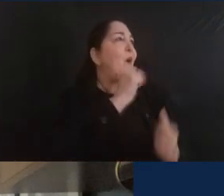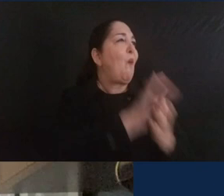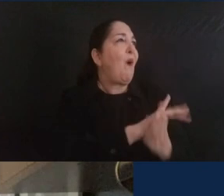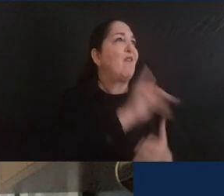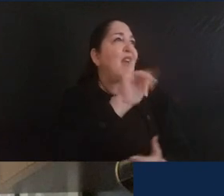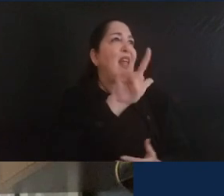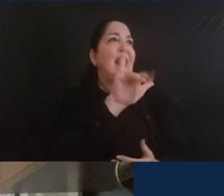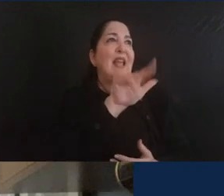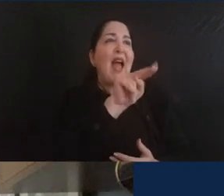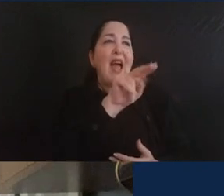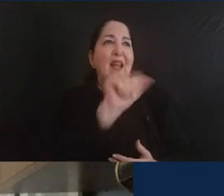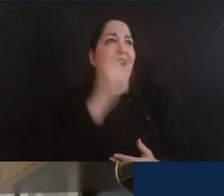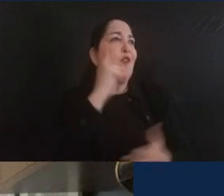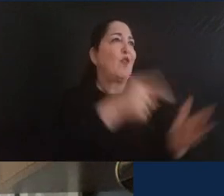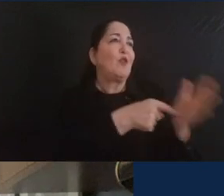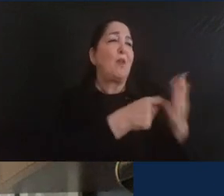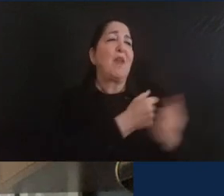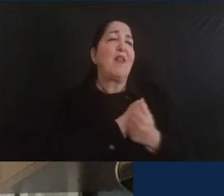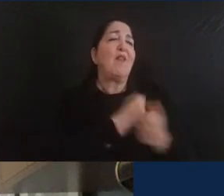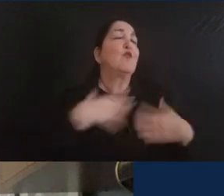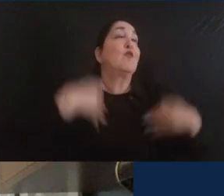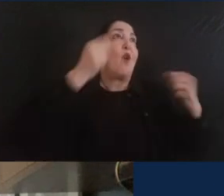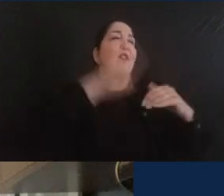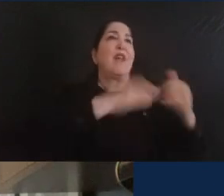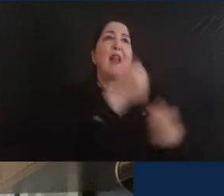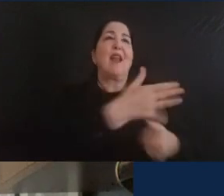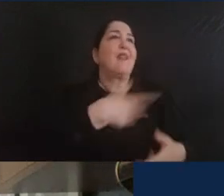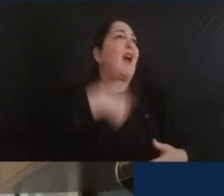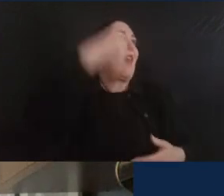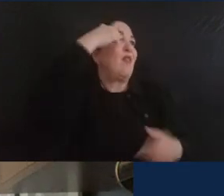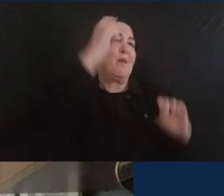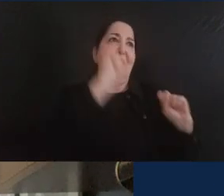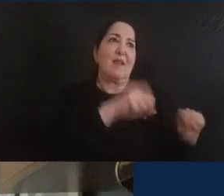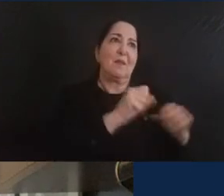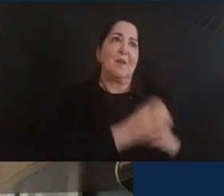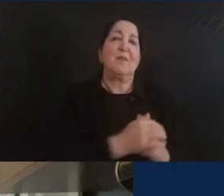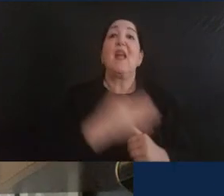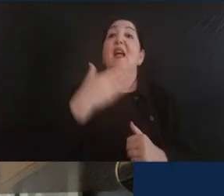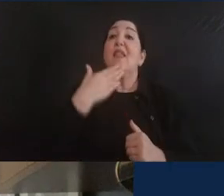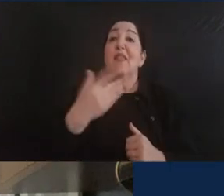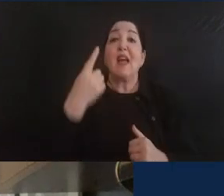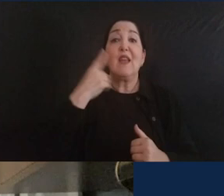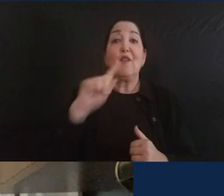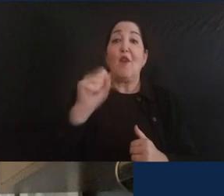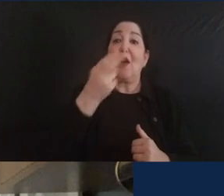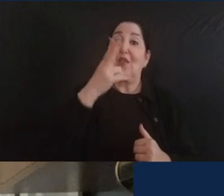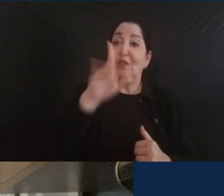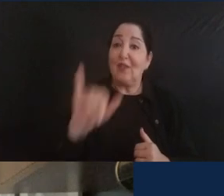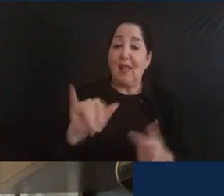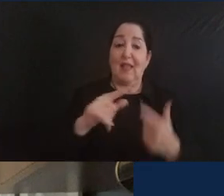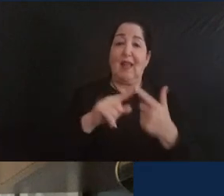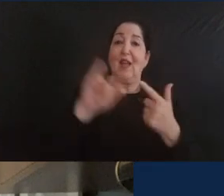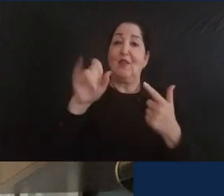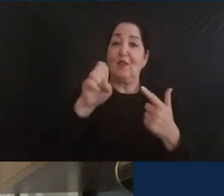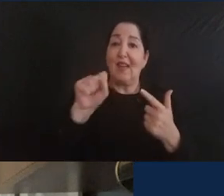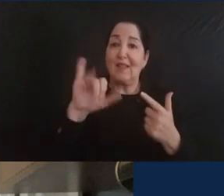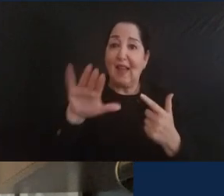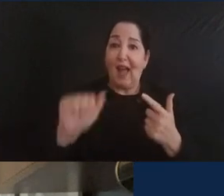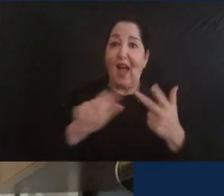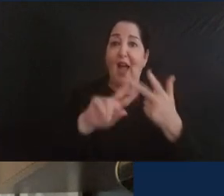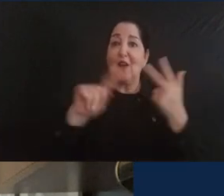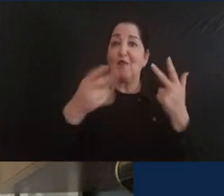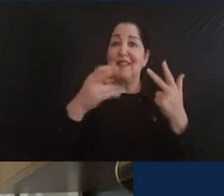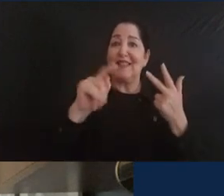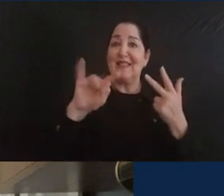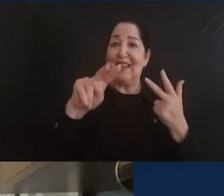hanging in there with me. Thank you to my wife, Ileana, for showing me a love that was stronger than anything I ever thought was possible. Thank